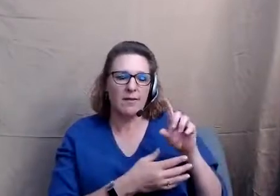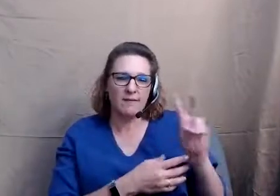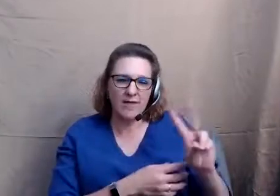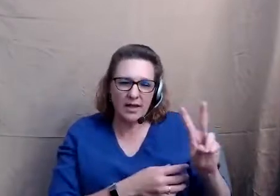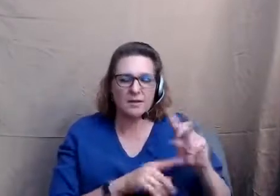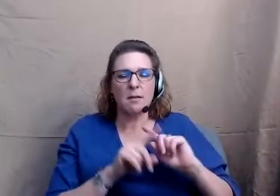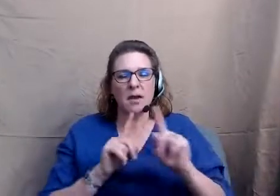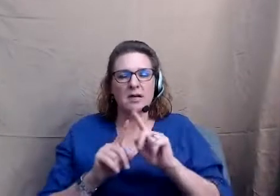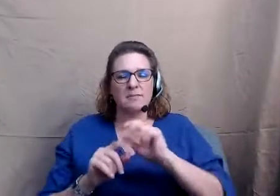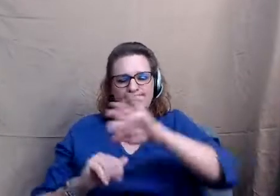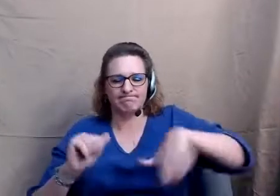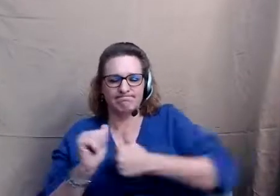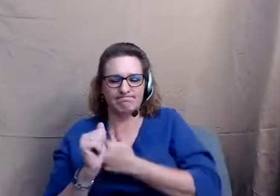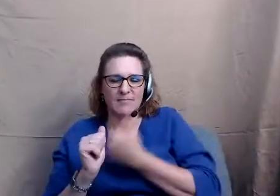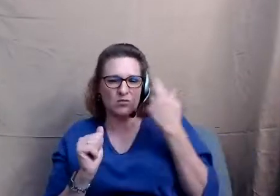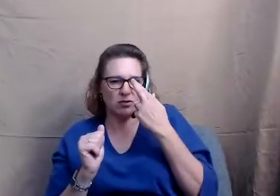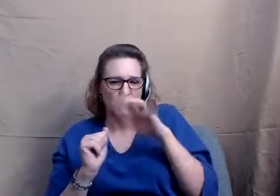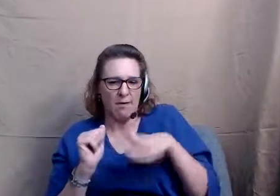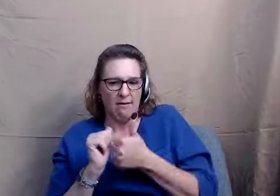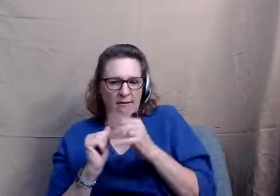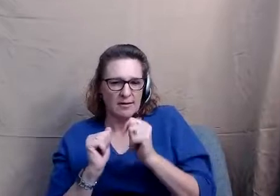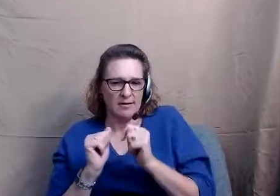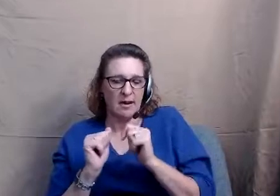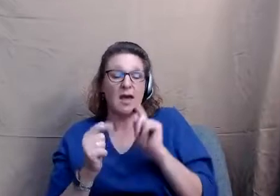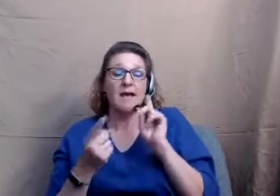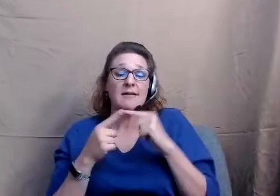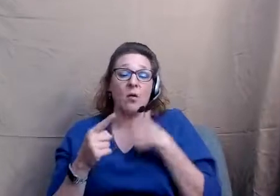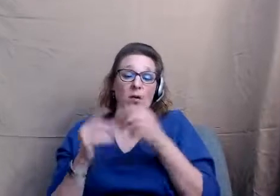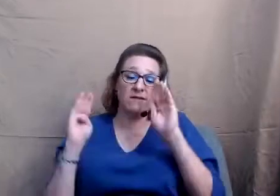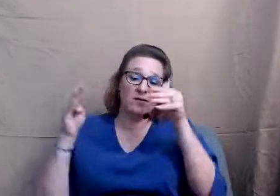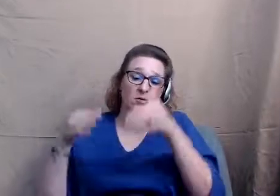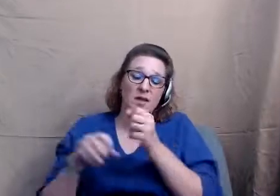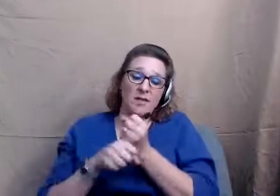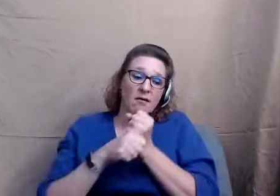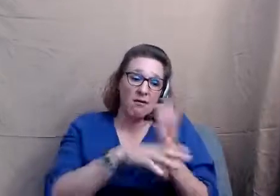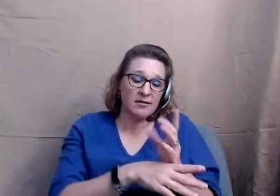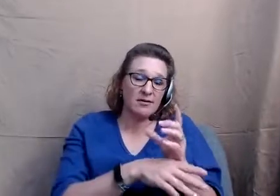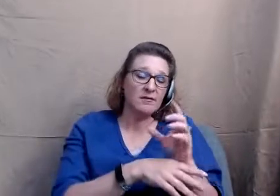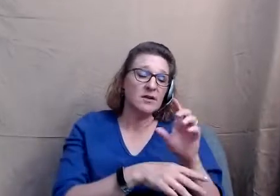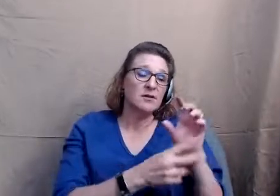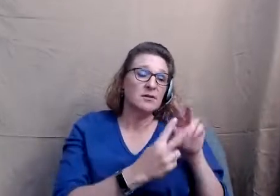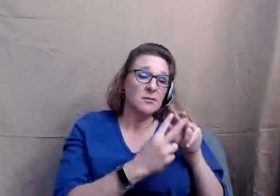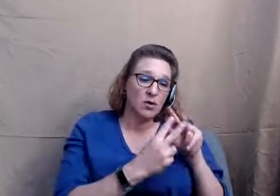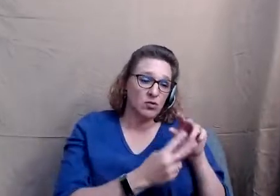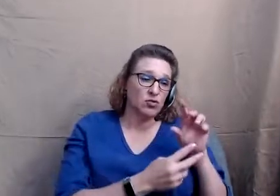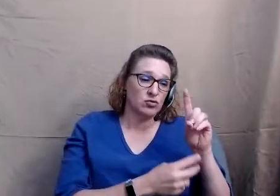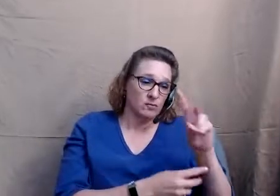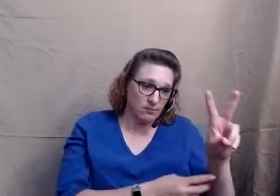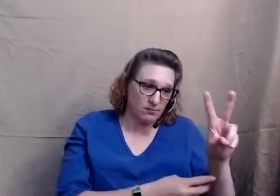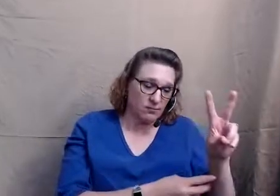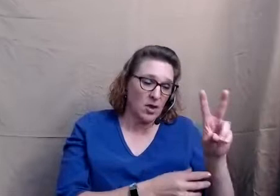explanation. And until we are attentive to the causes of intimate partner violence beyond kind of our